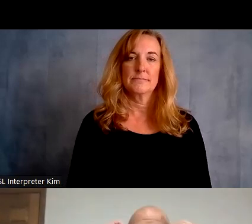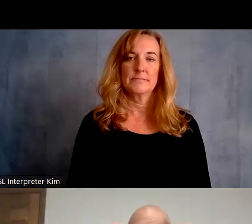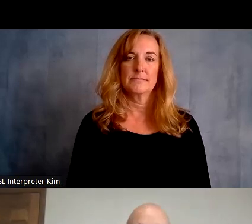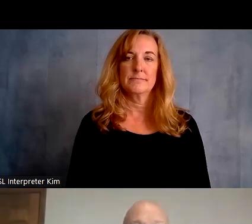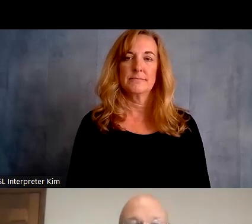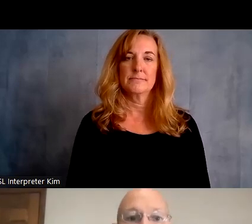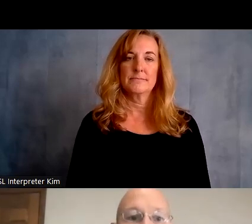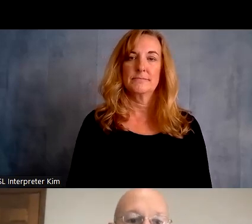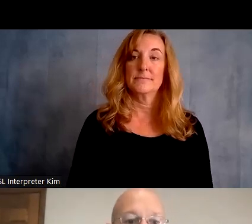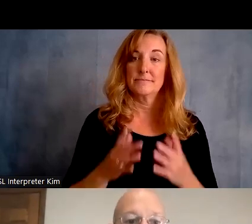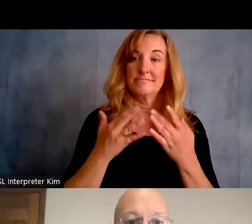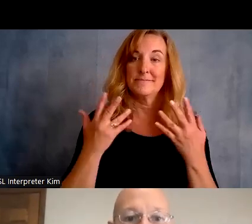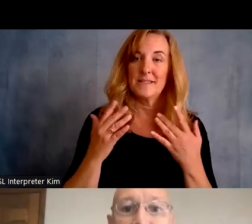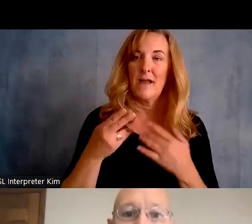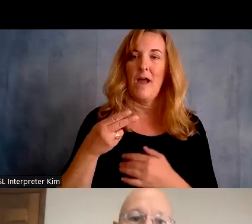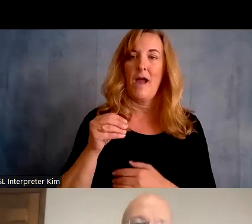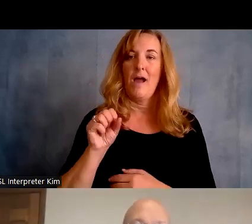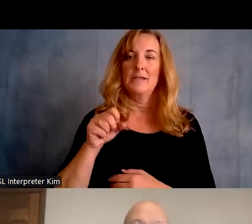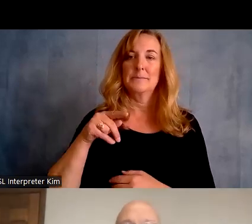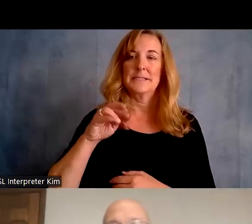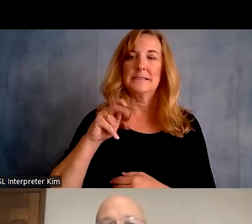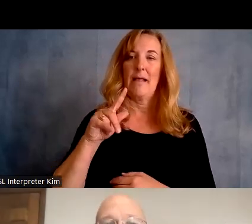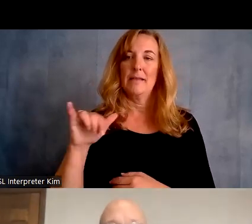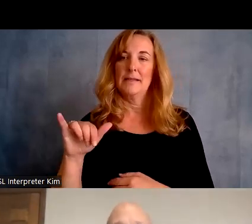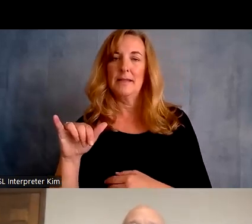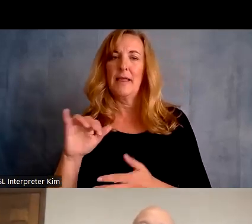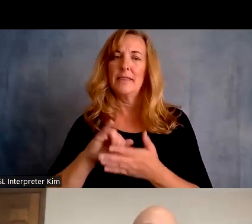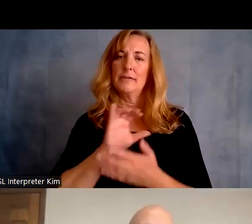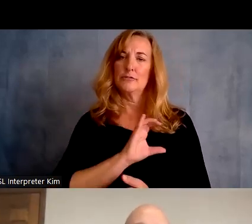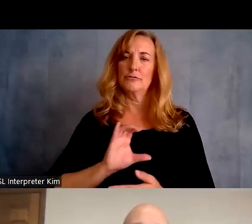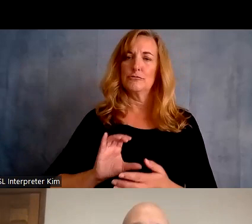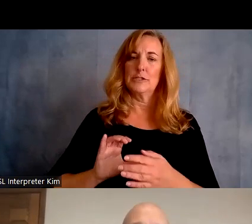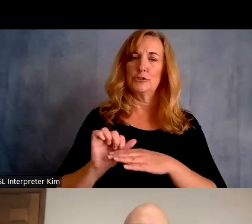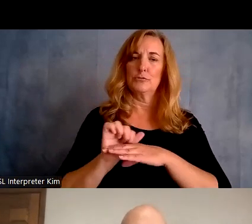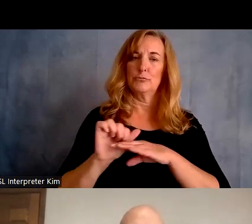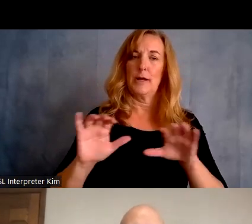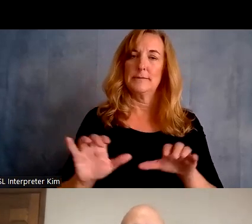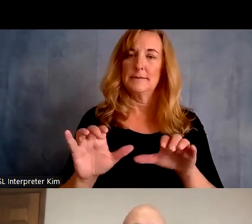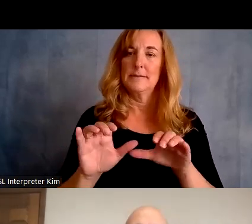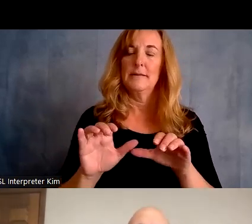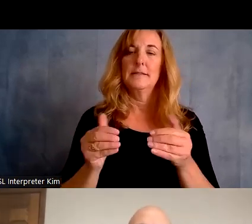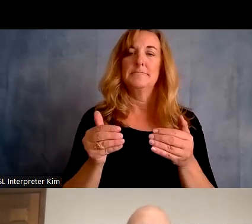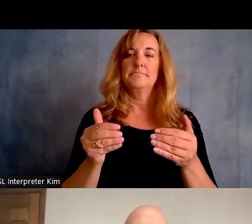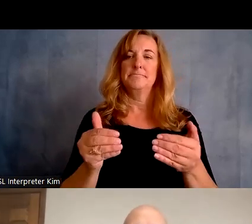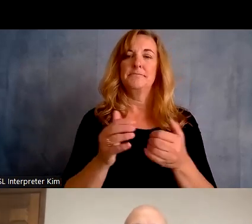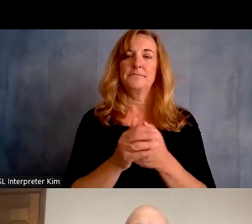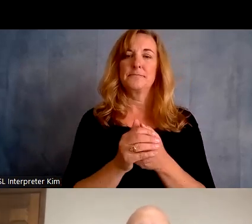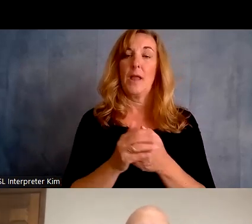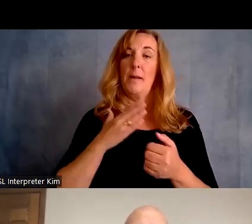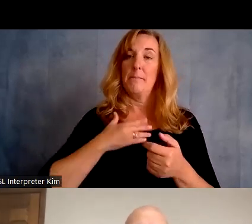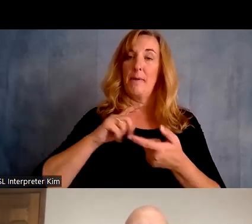All right. Hospitality, a Christian practice that moves the margins. The image here is of a friend of